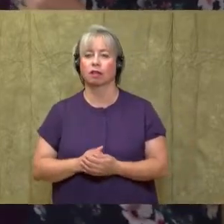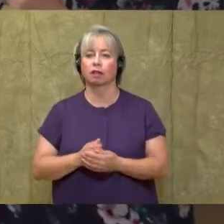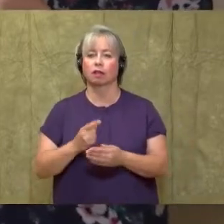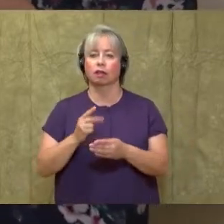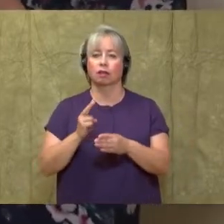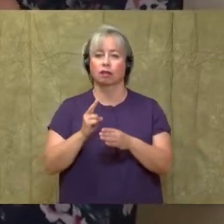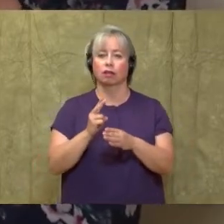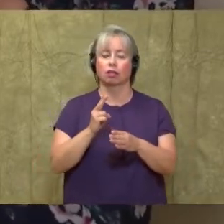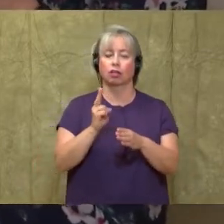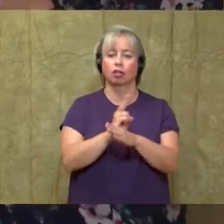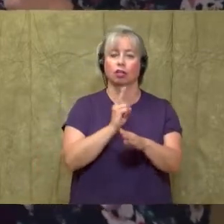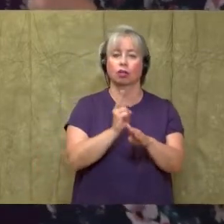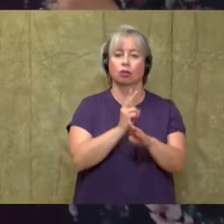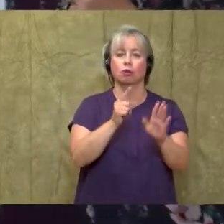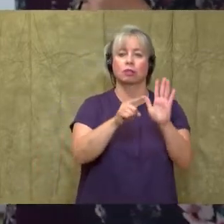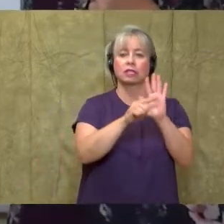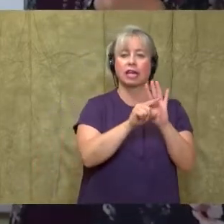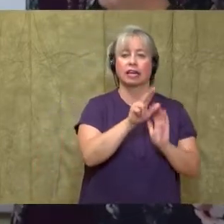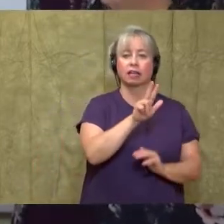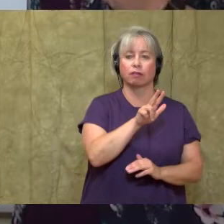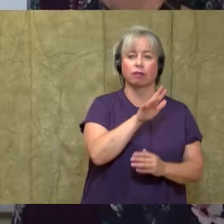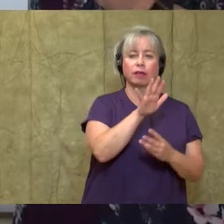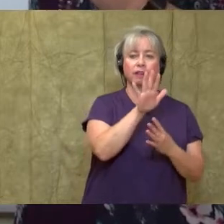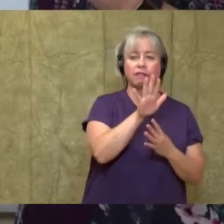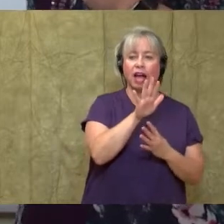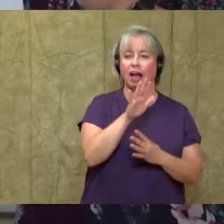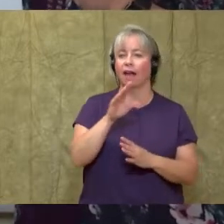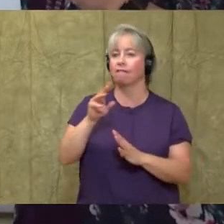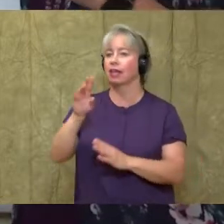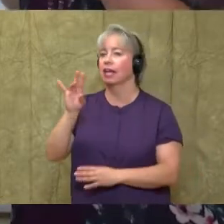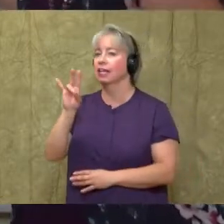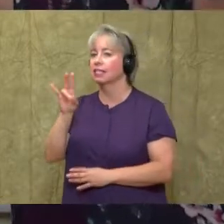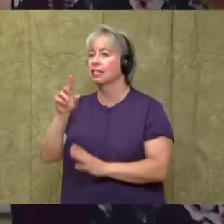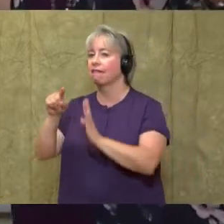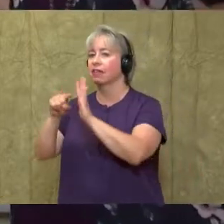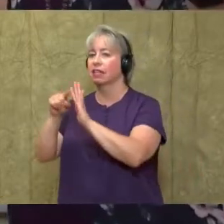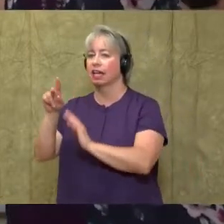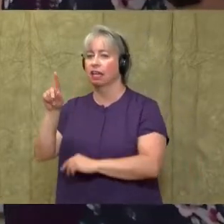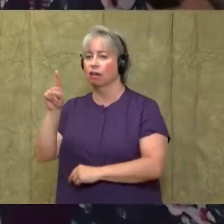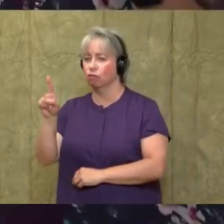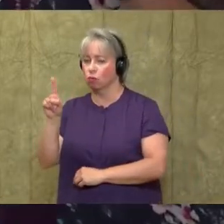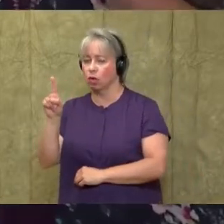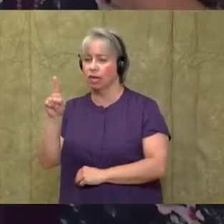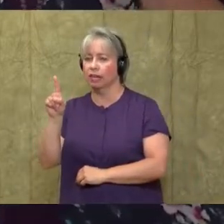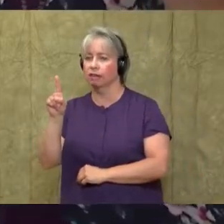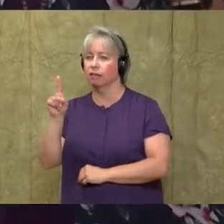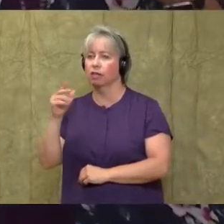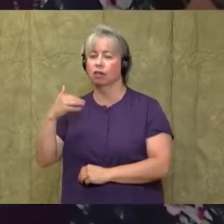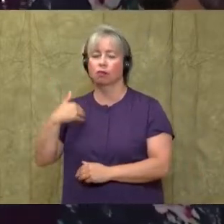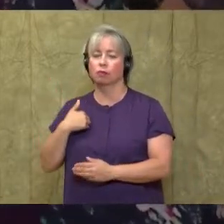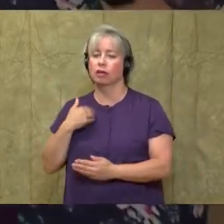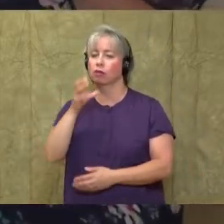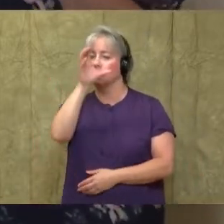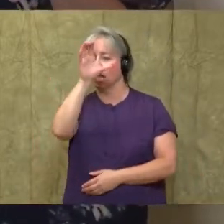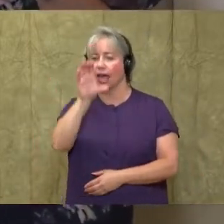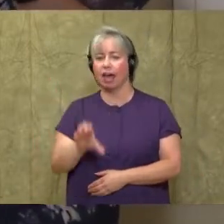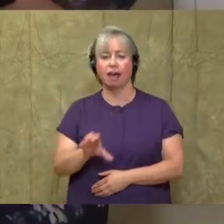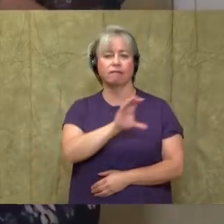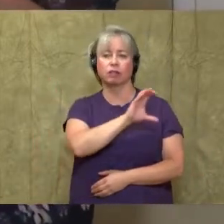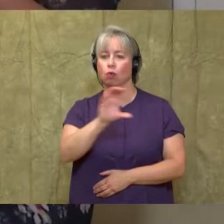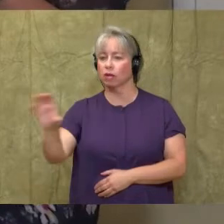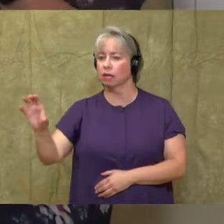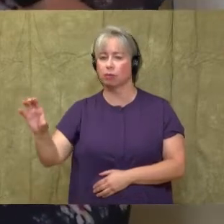between -3, 5, and 7, -1. We don't have a grid. We don't have a coordinate plane or a